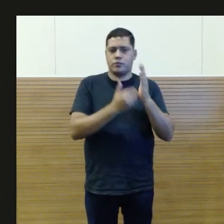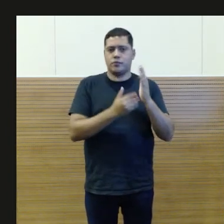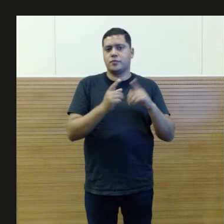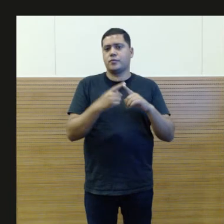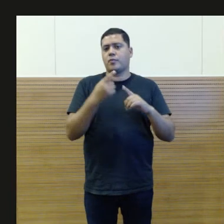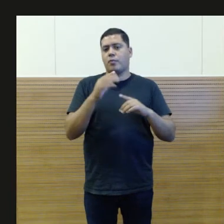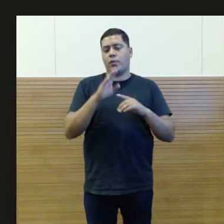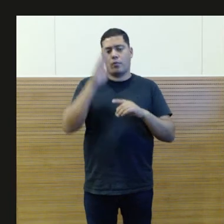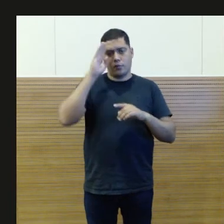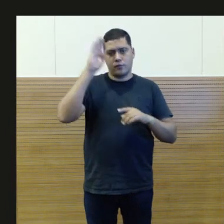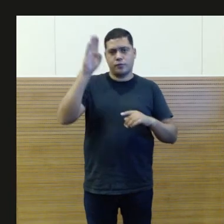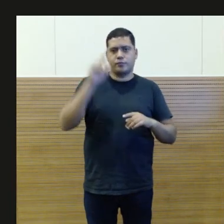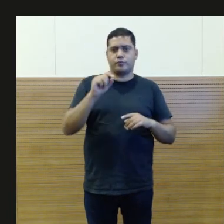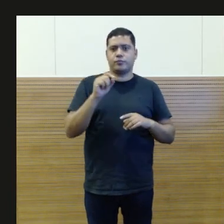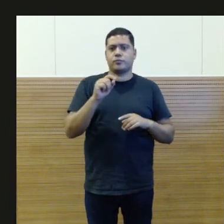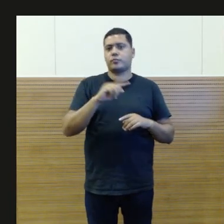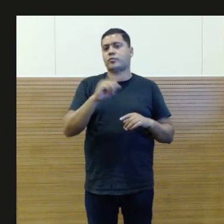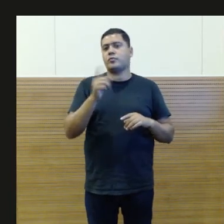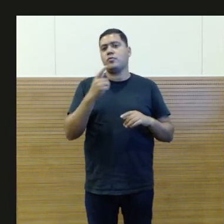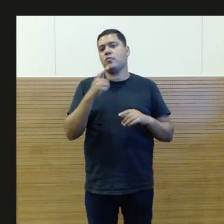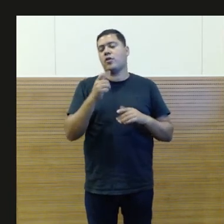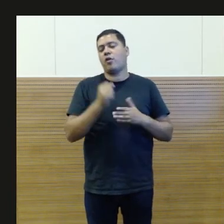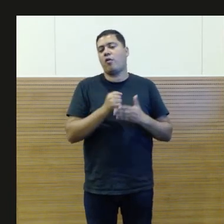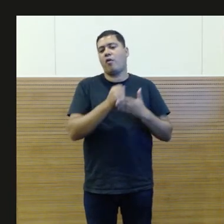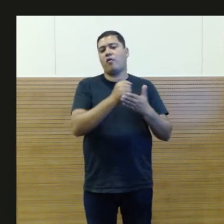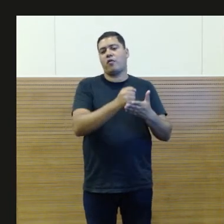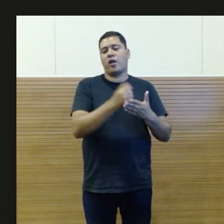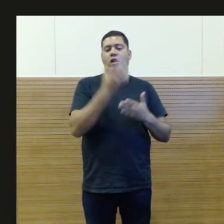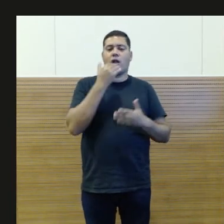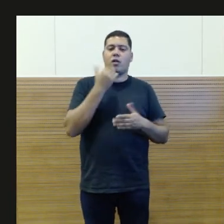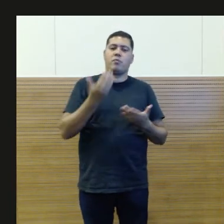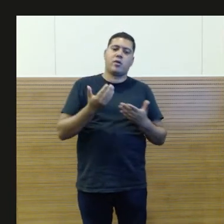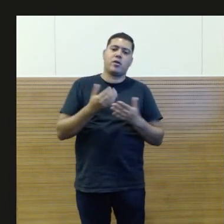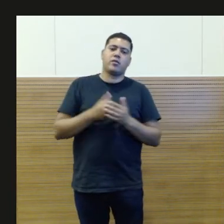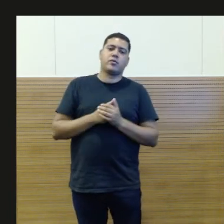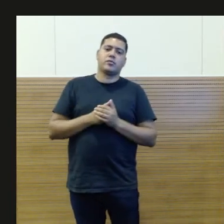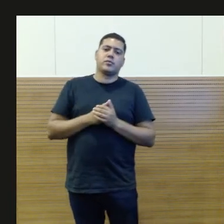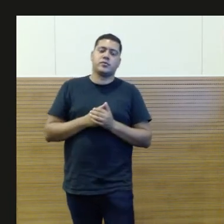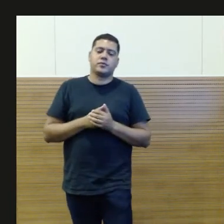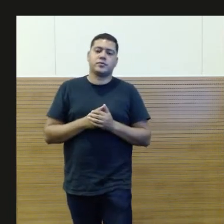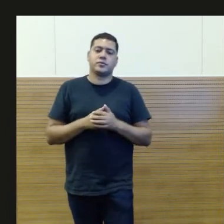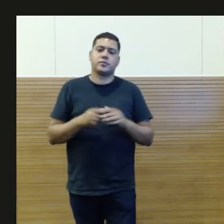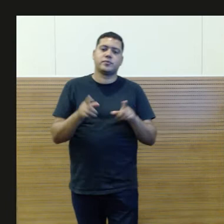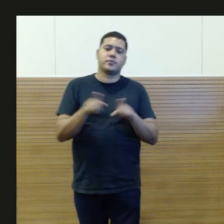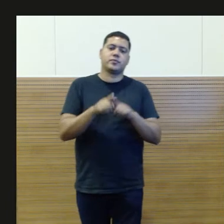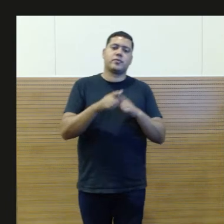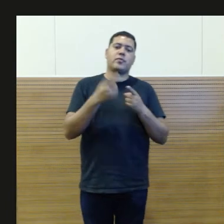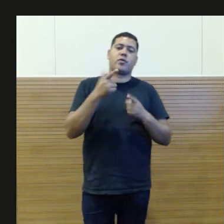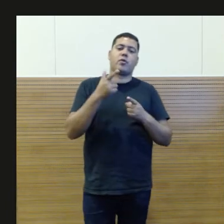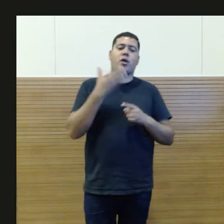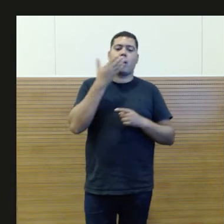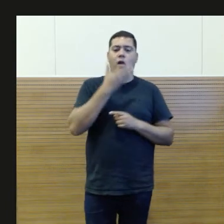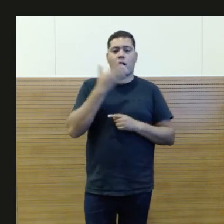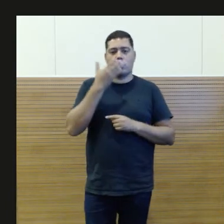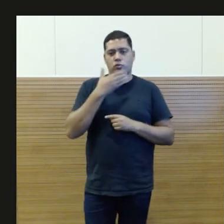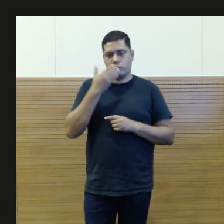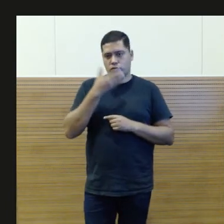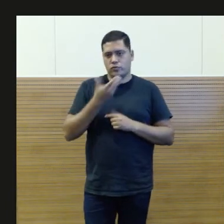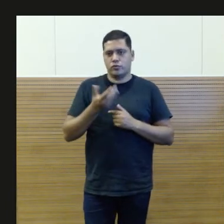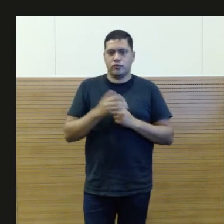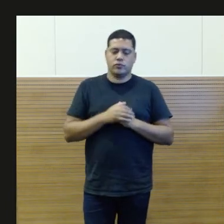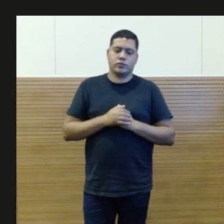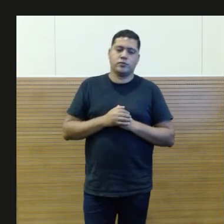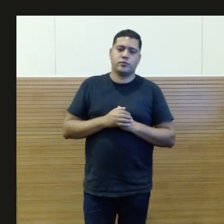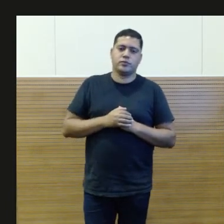of groups on the STEAM and other activities. More recently, we've had invested in protocols that we